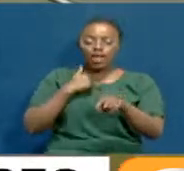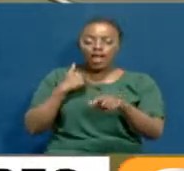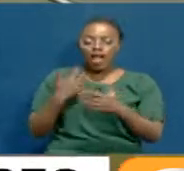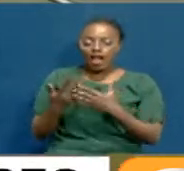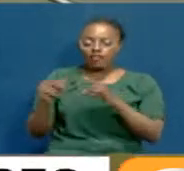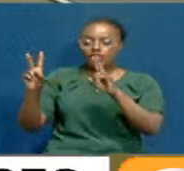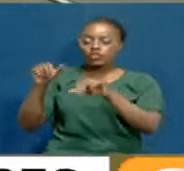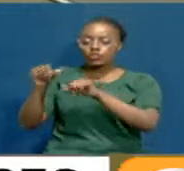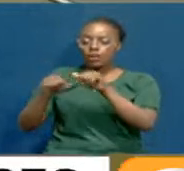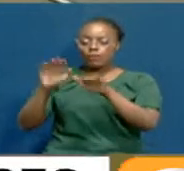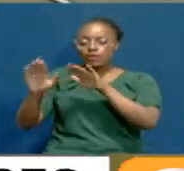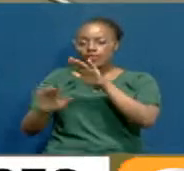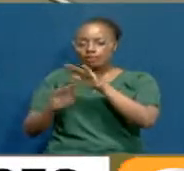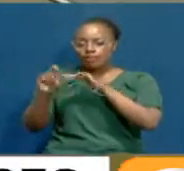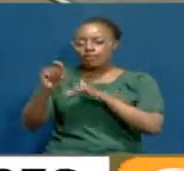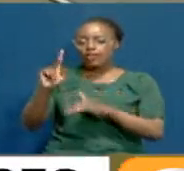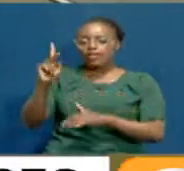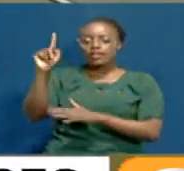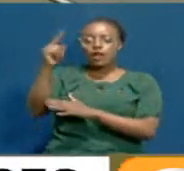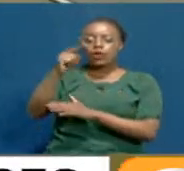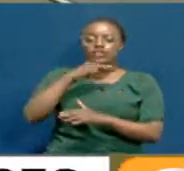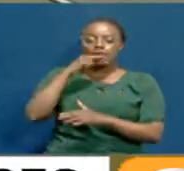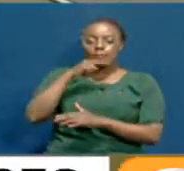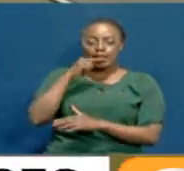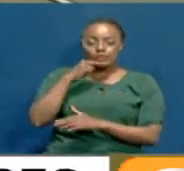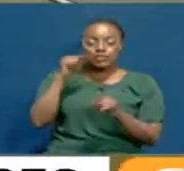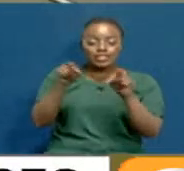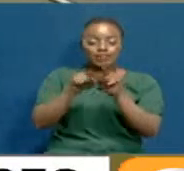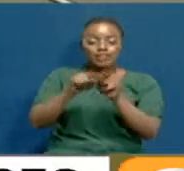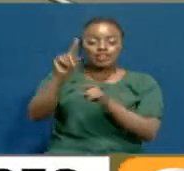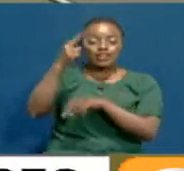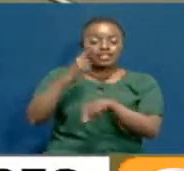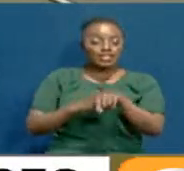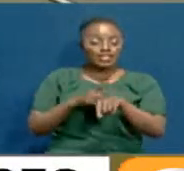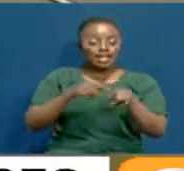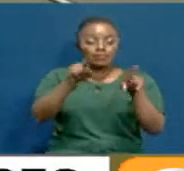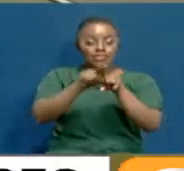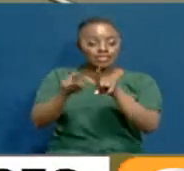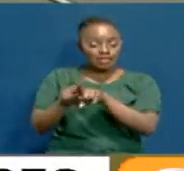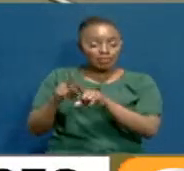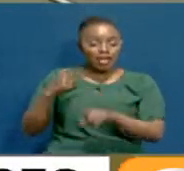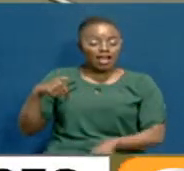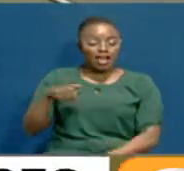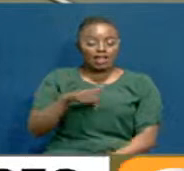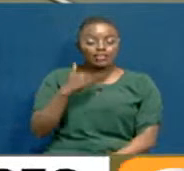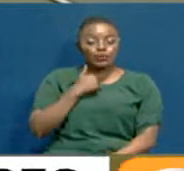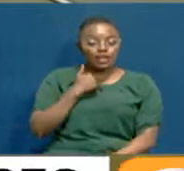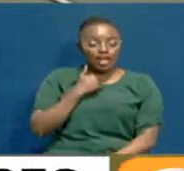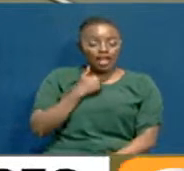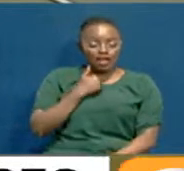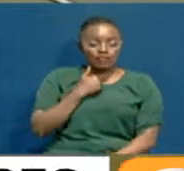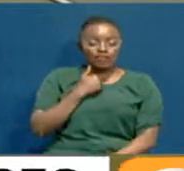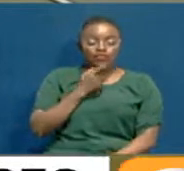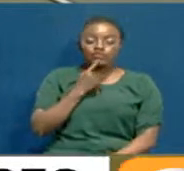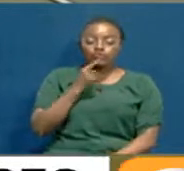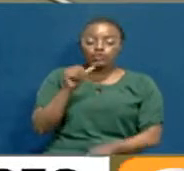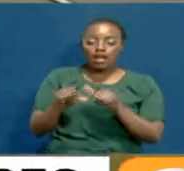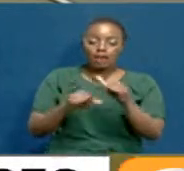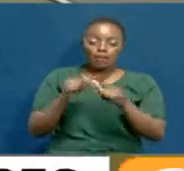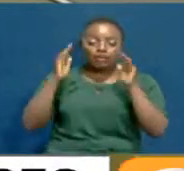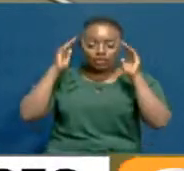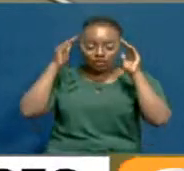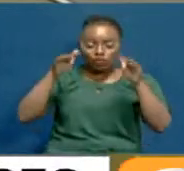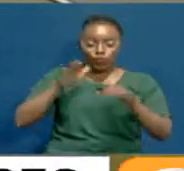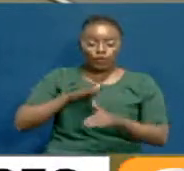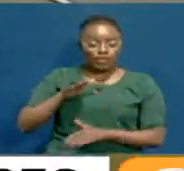running mate of Kenya Kwanza and mentioned, it was actually the first time we also were told of the commitment to